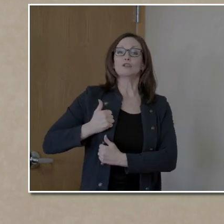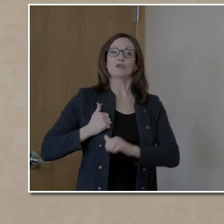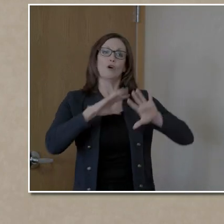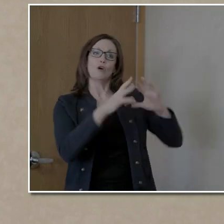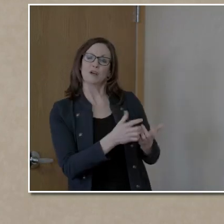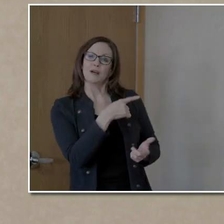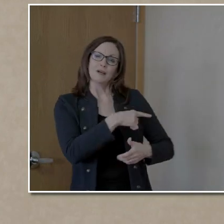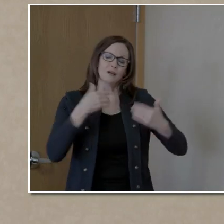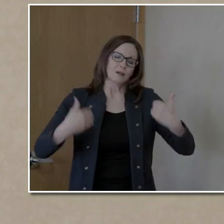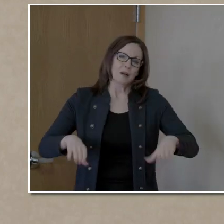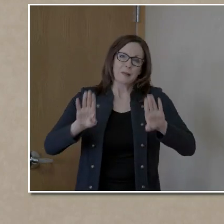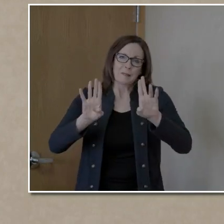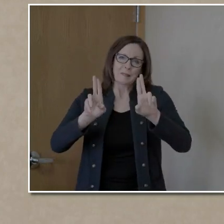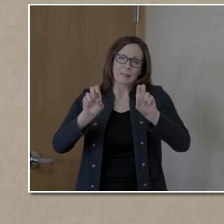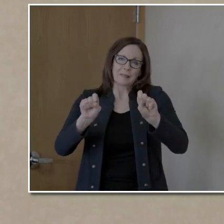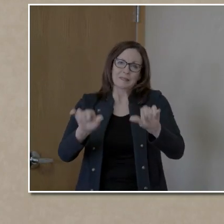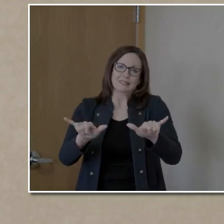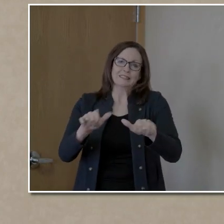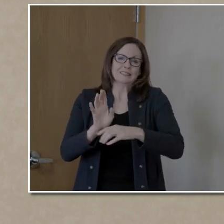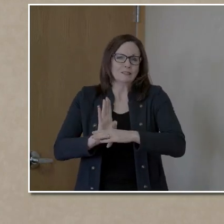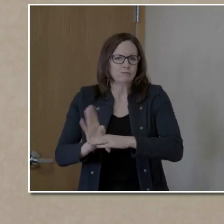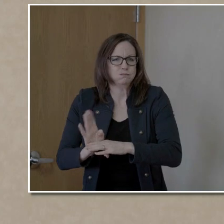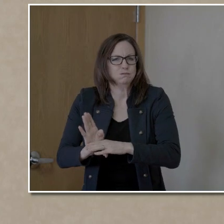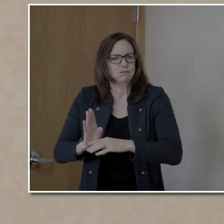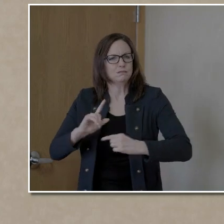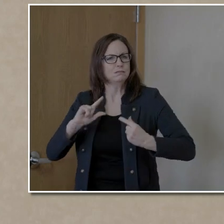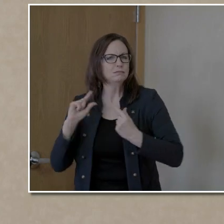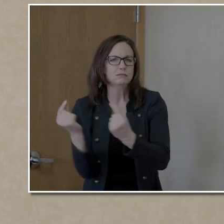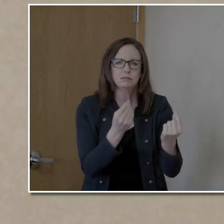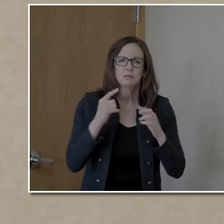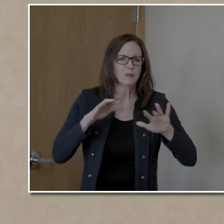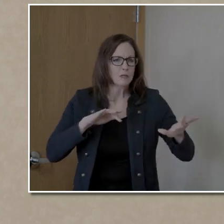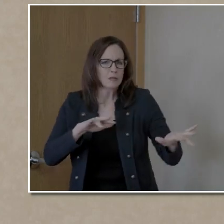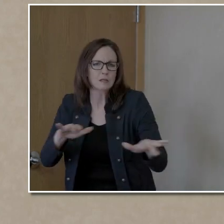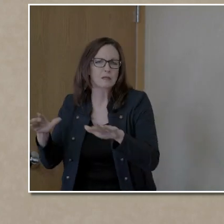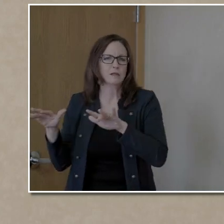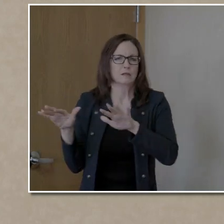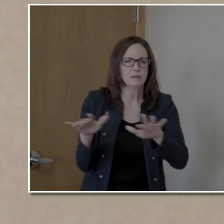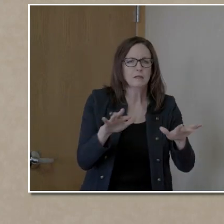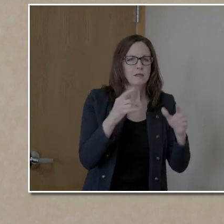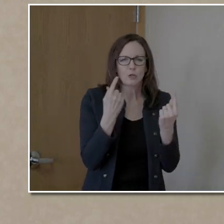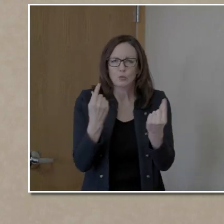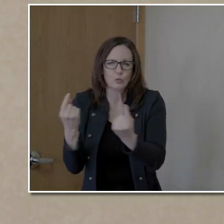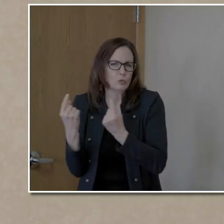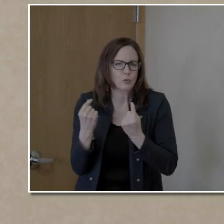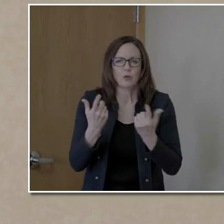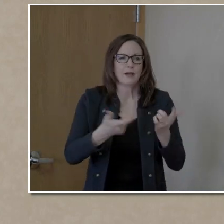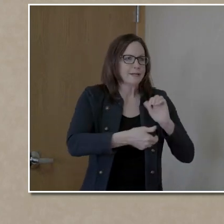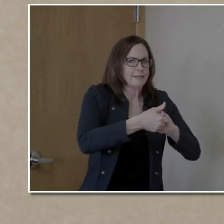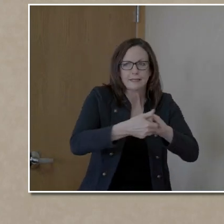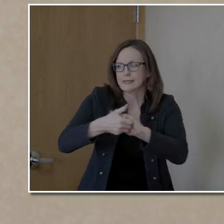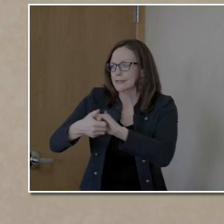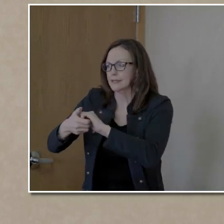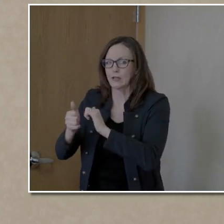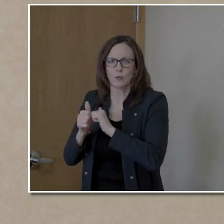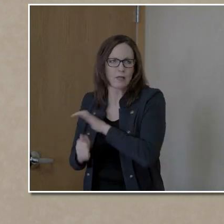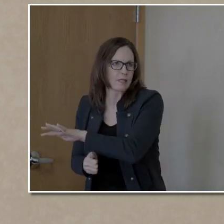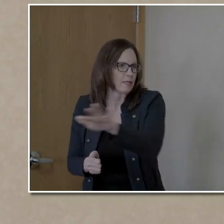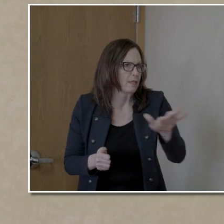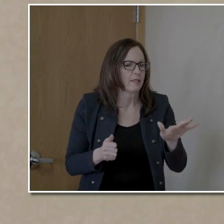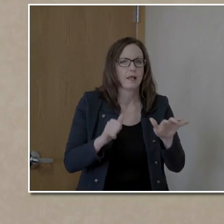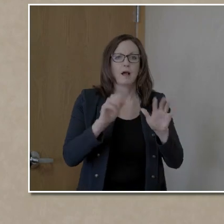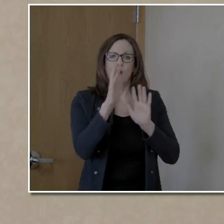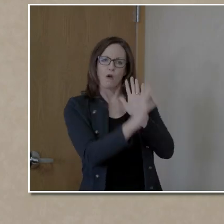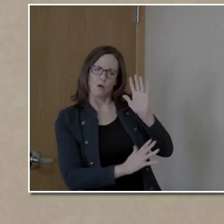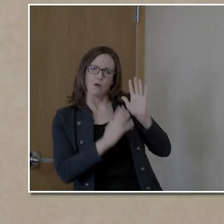of the state's response to COVID-19. We have a number of ongoing missions across the state. Perhaps most notably,